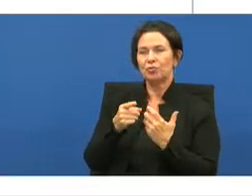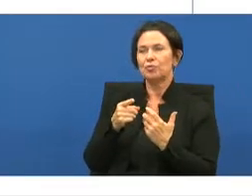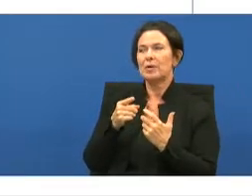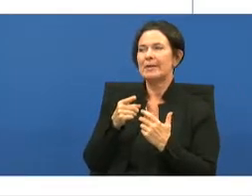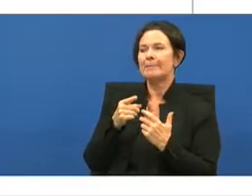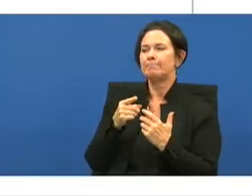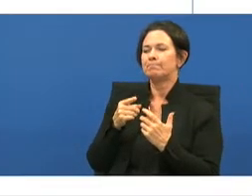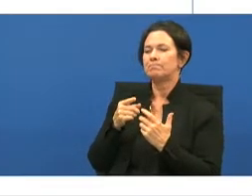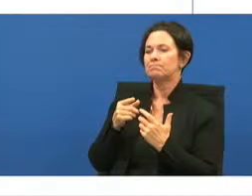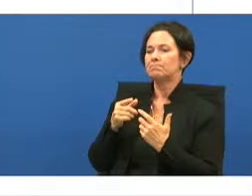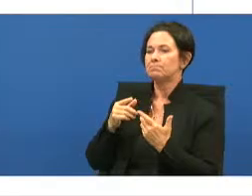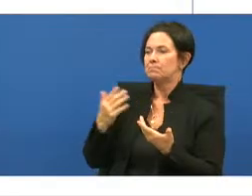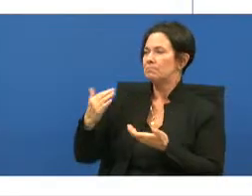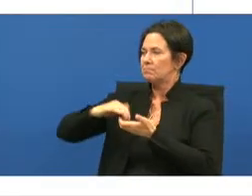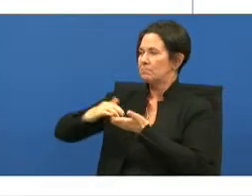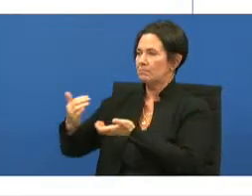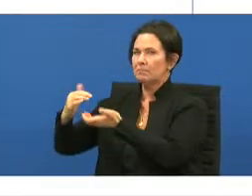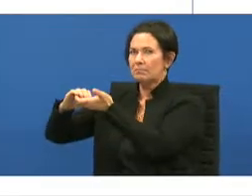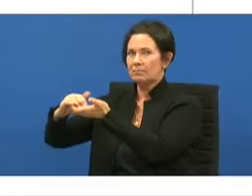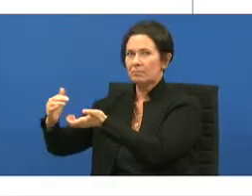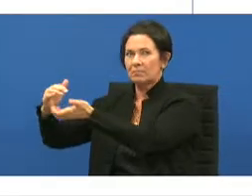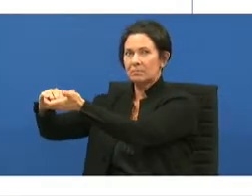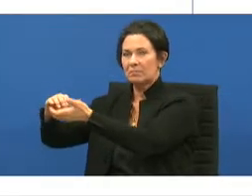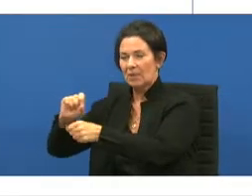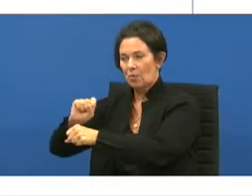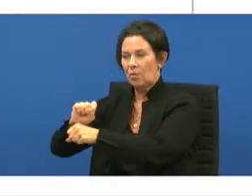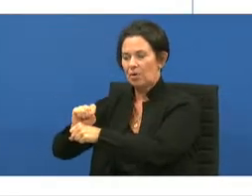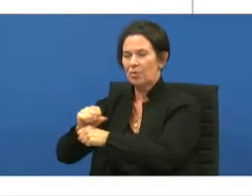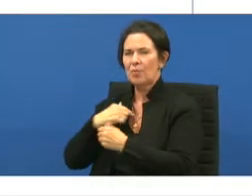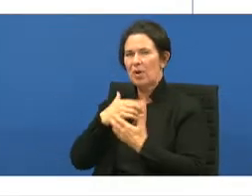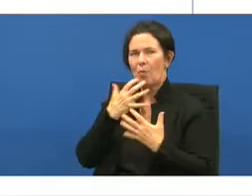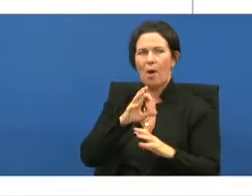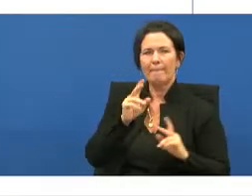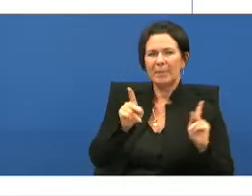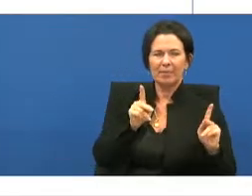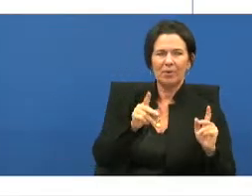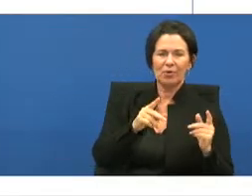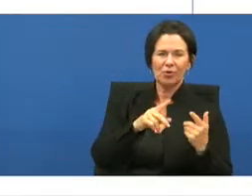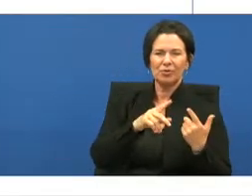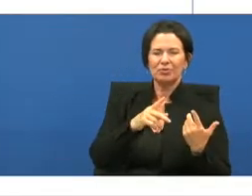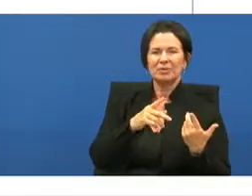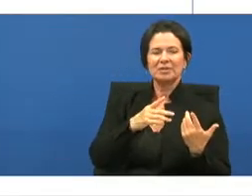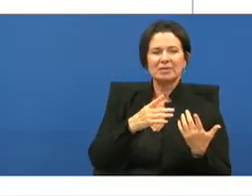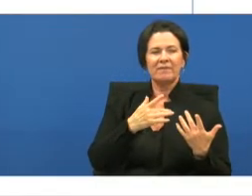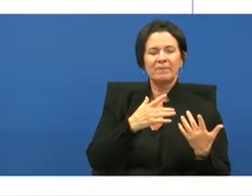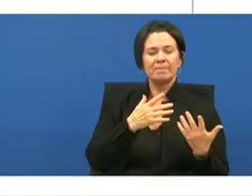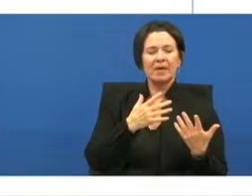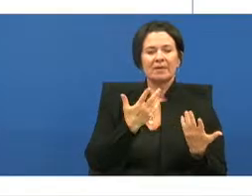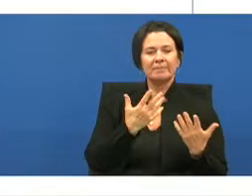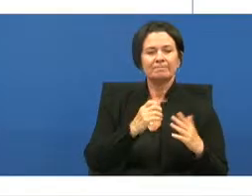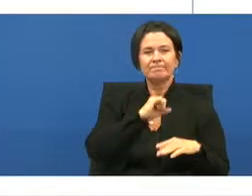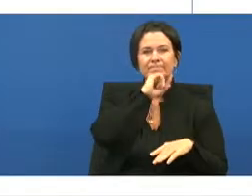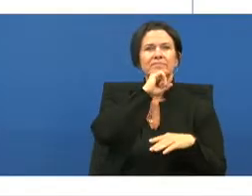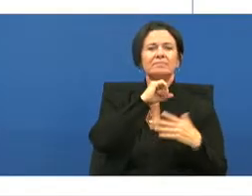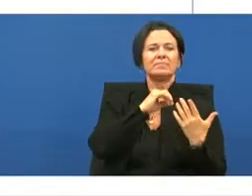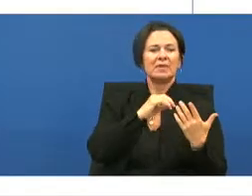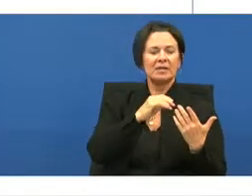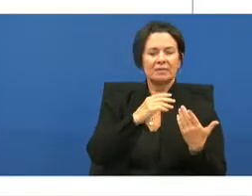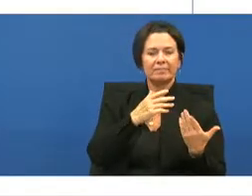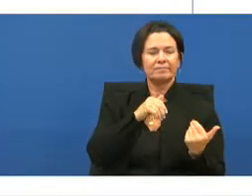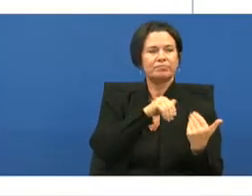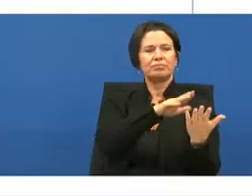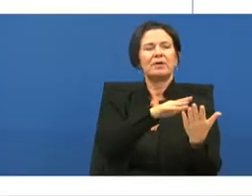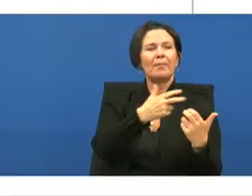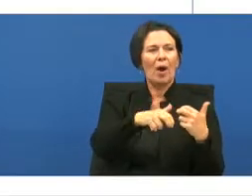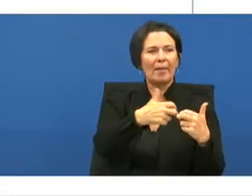brick wall. We want to make sure that you are putting this in, you have the most creative finance plan that is going